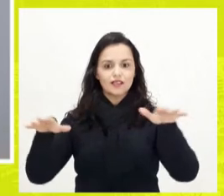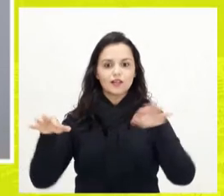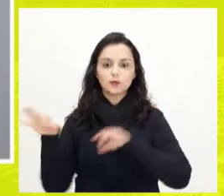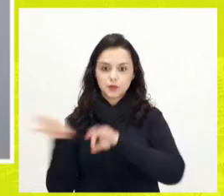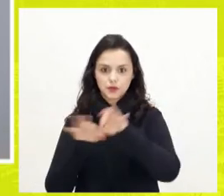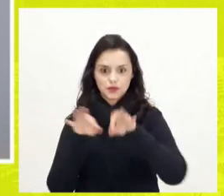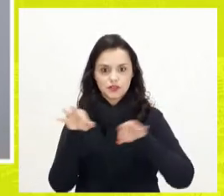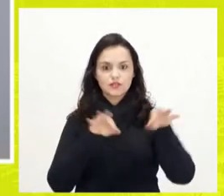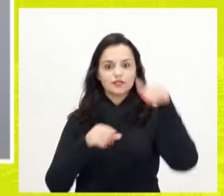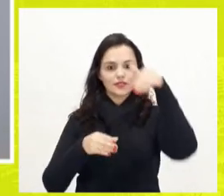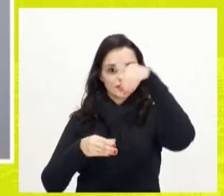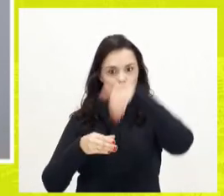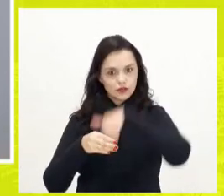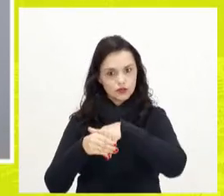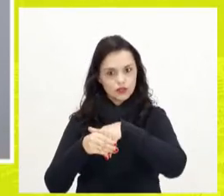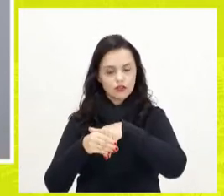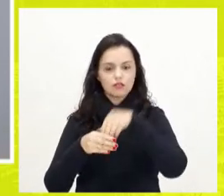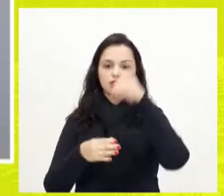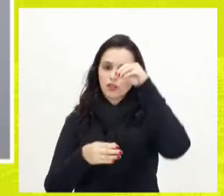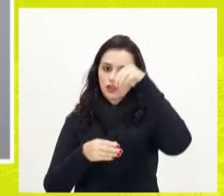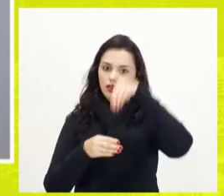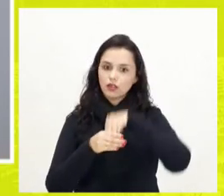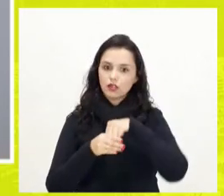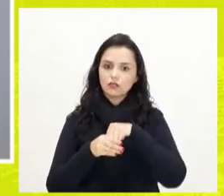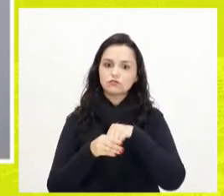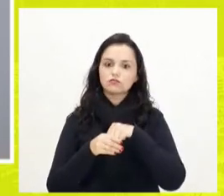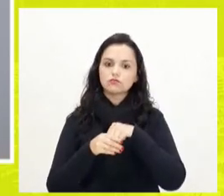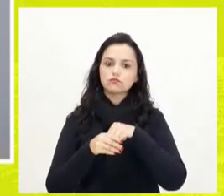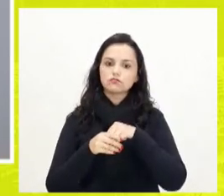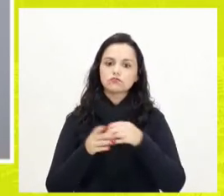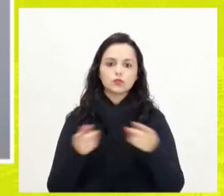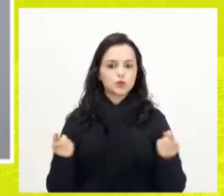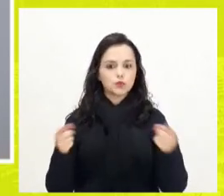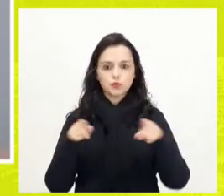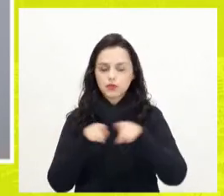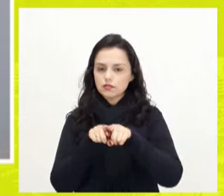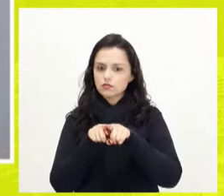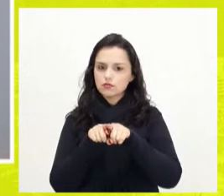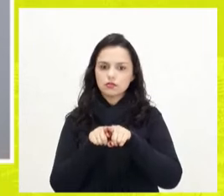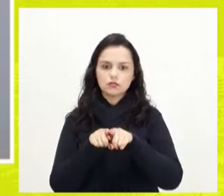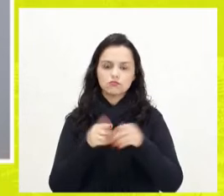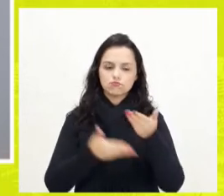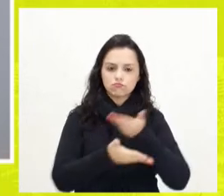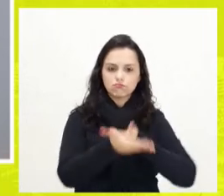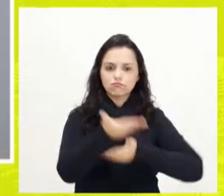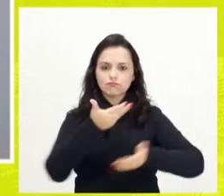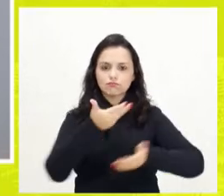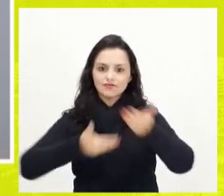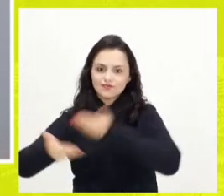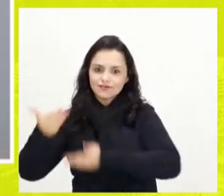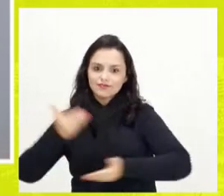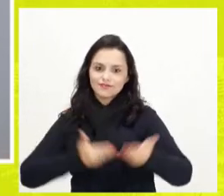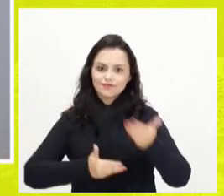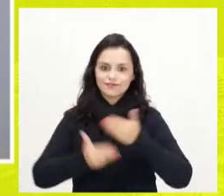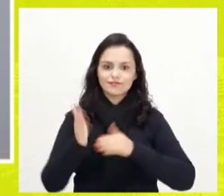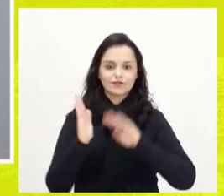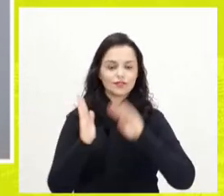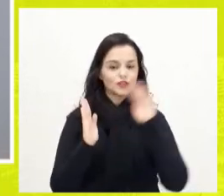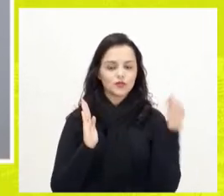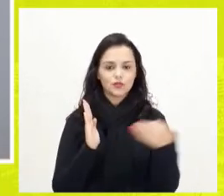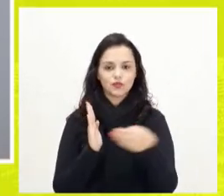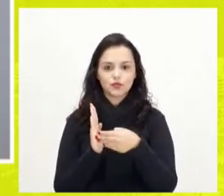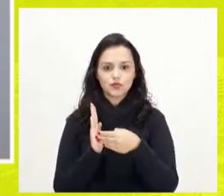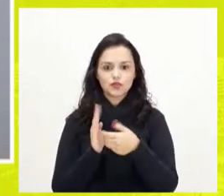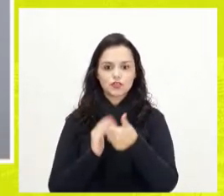about the voting process the electoral the elections process we need to do this all together with all the